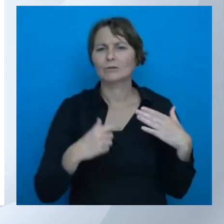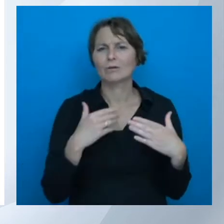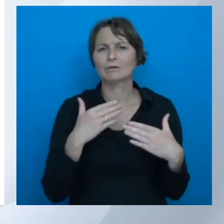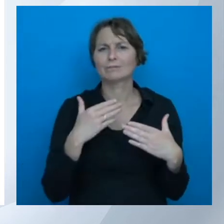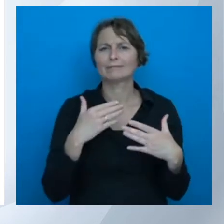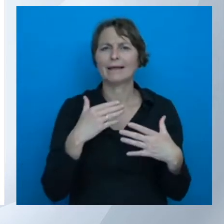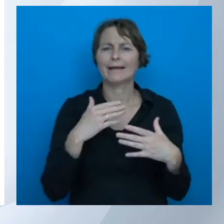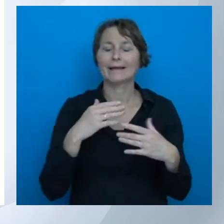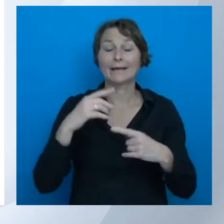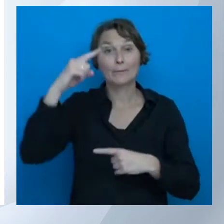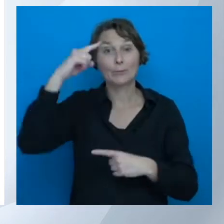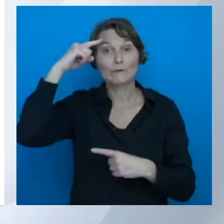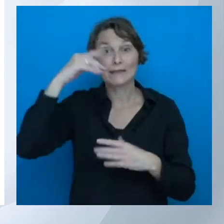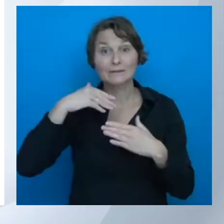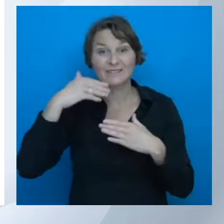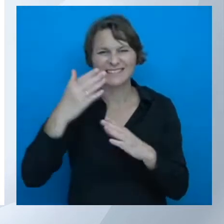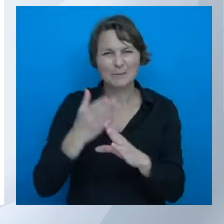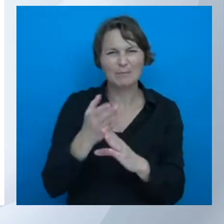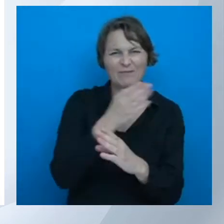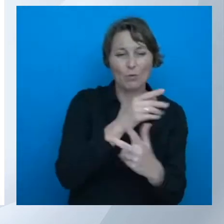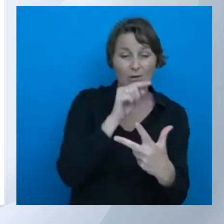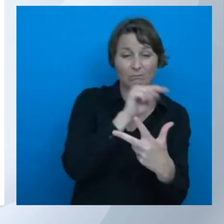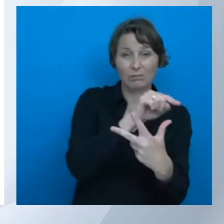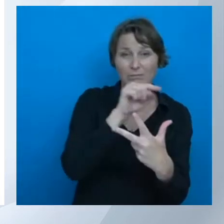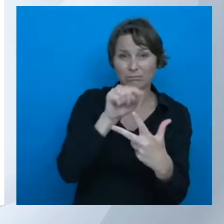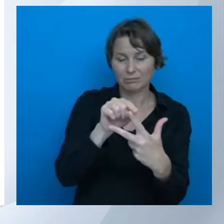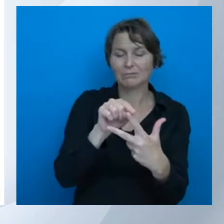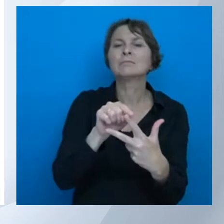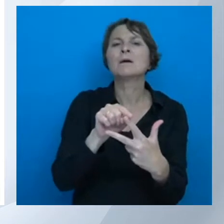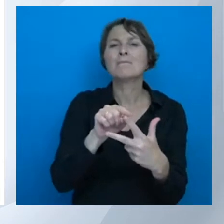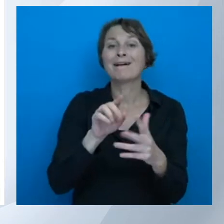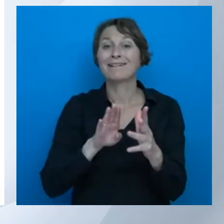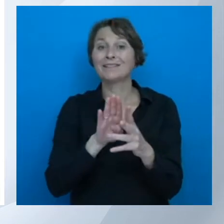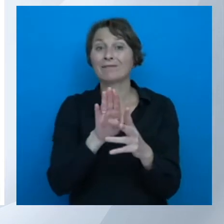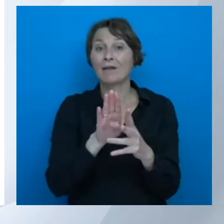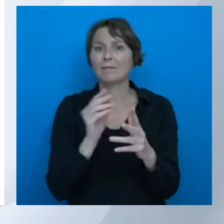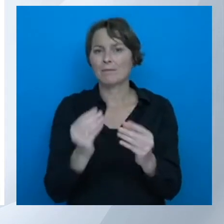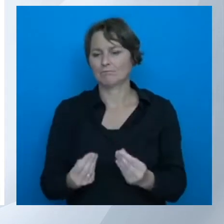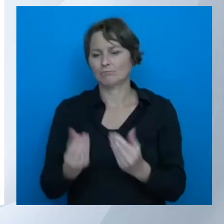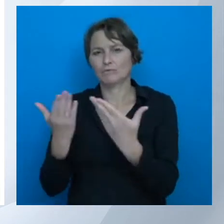generator modules has to be provided by the developer.